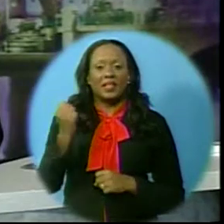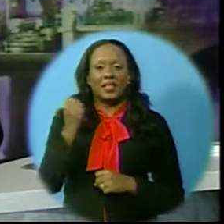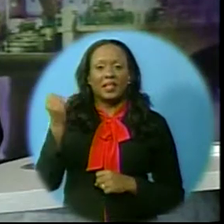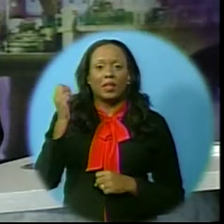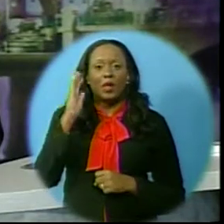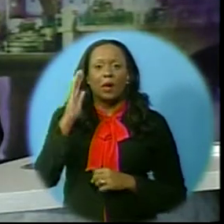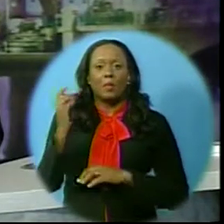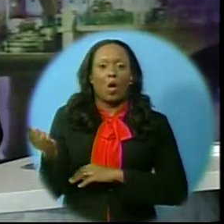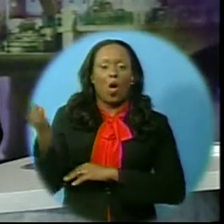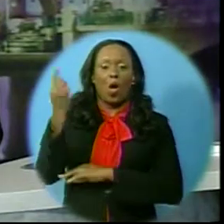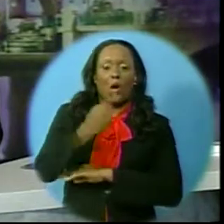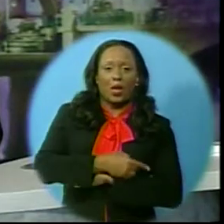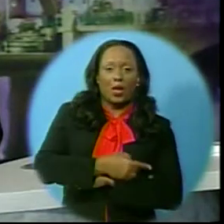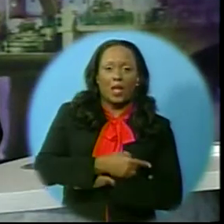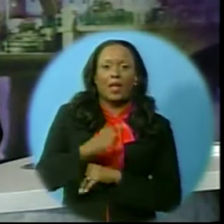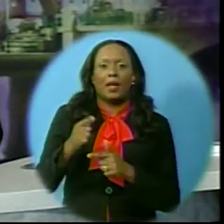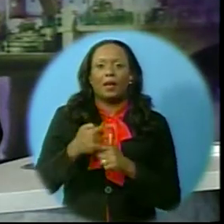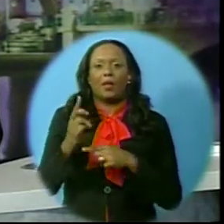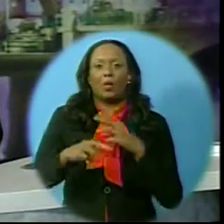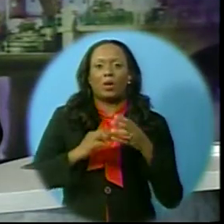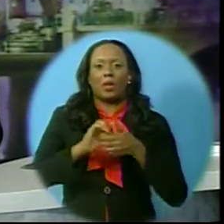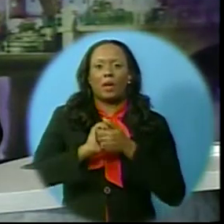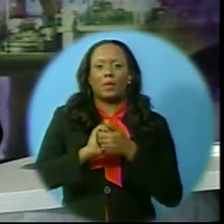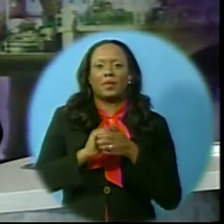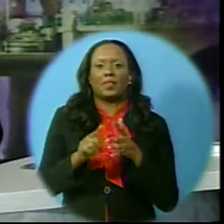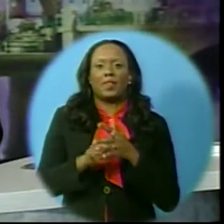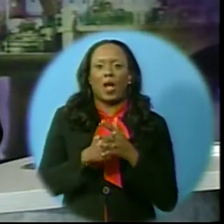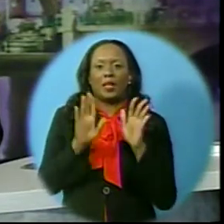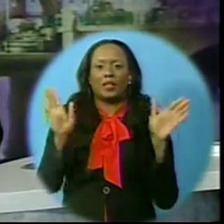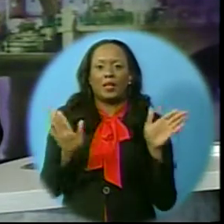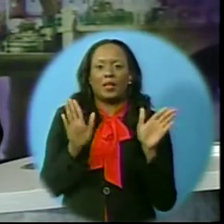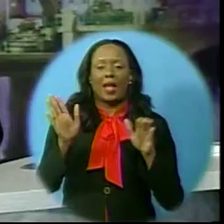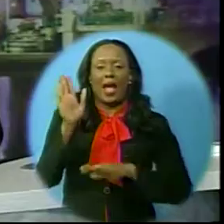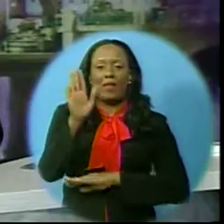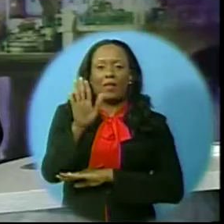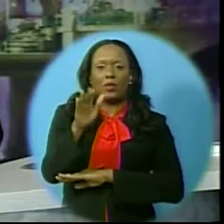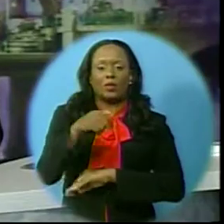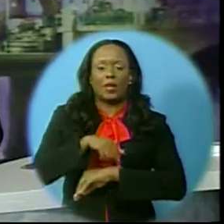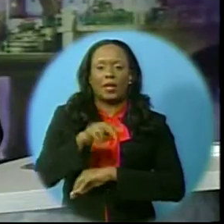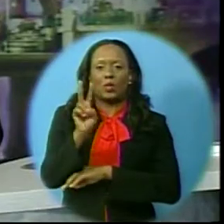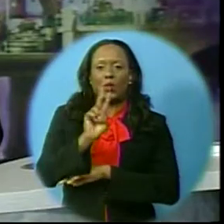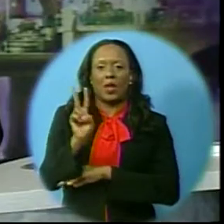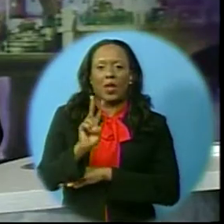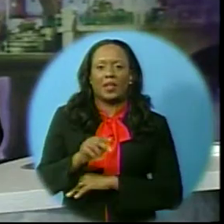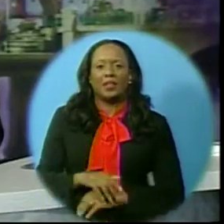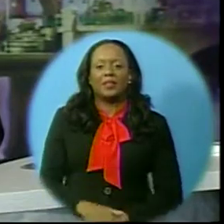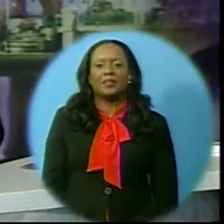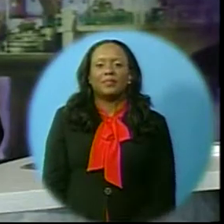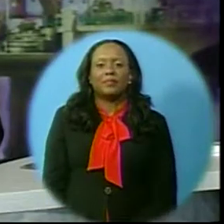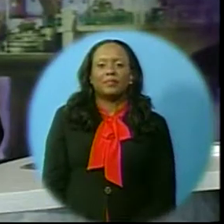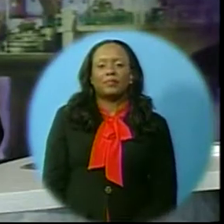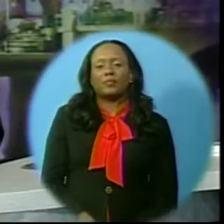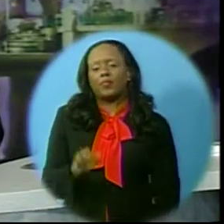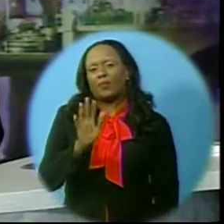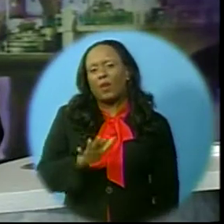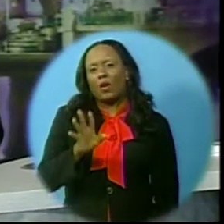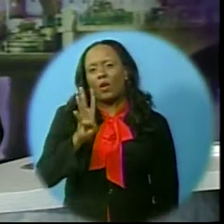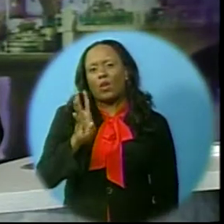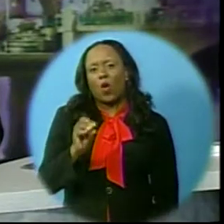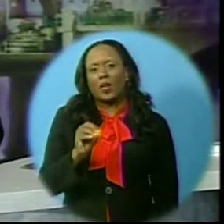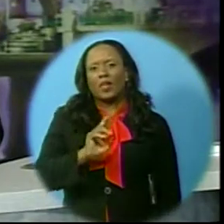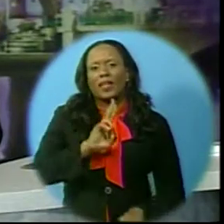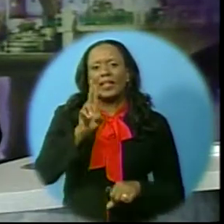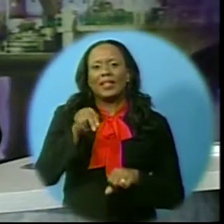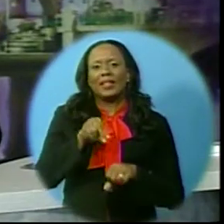in the morning. And then the World Championships will start in earnest on Sunday afternoon from 2. Around 40